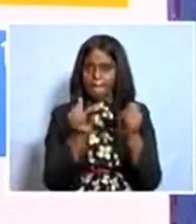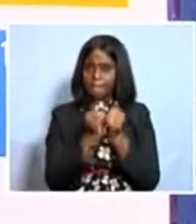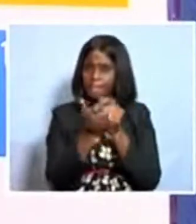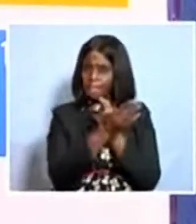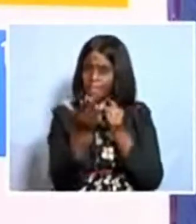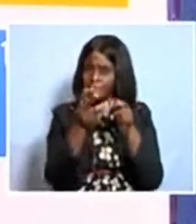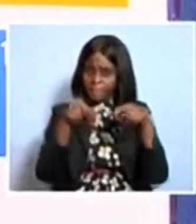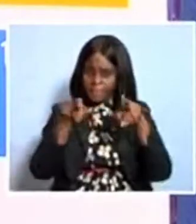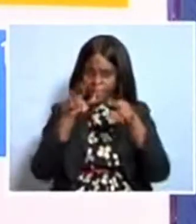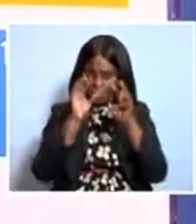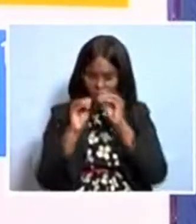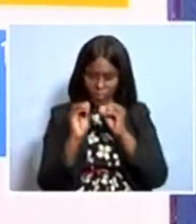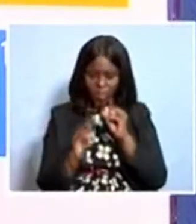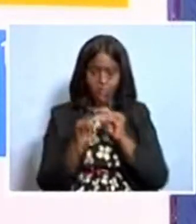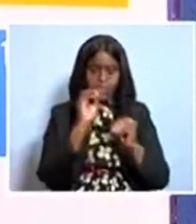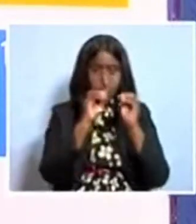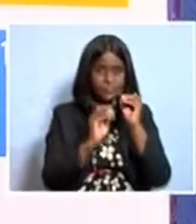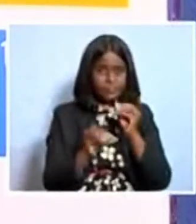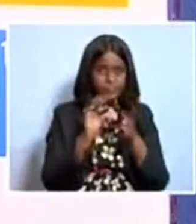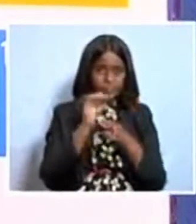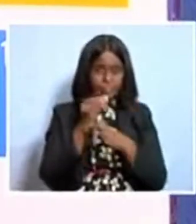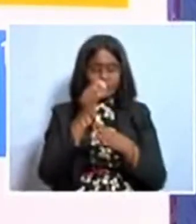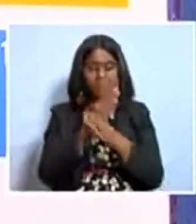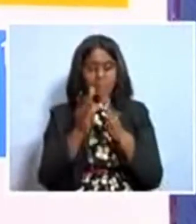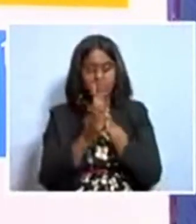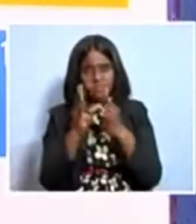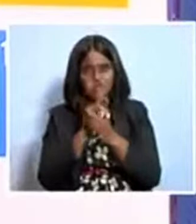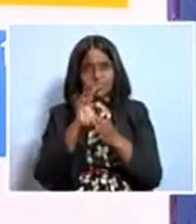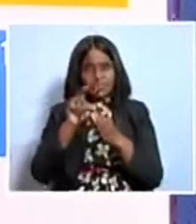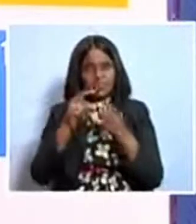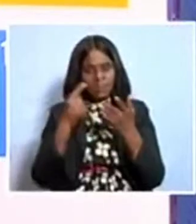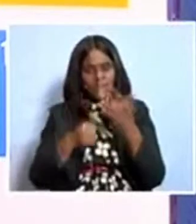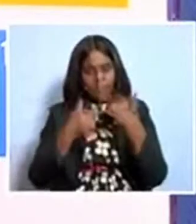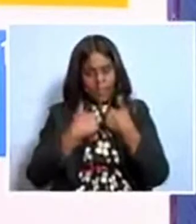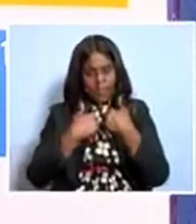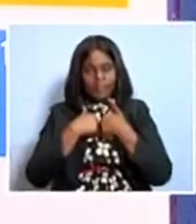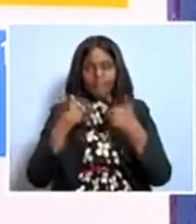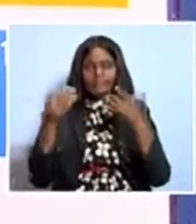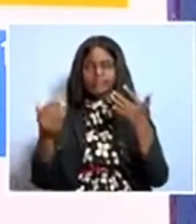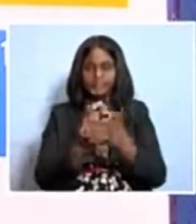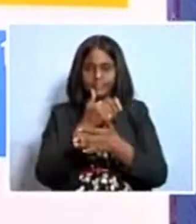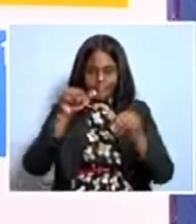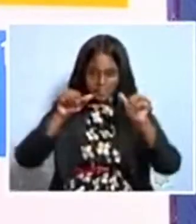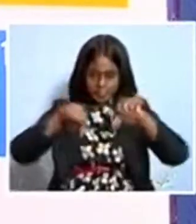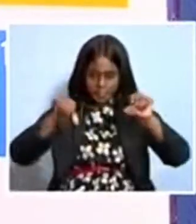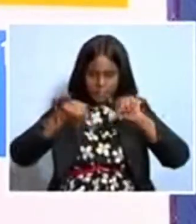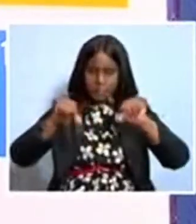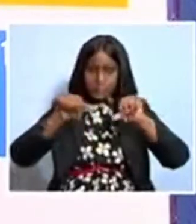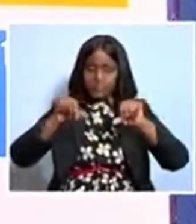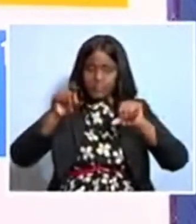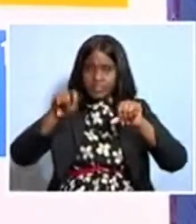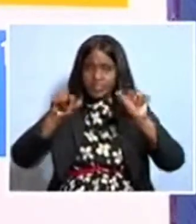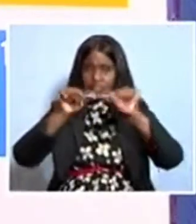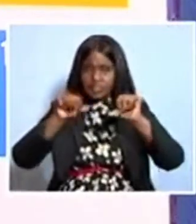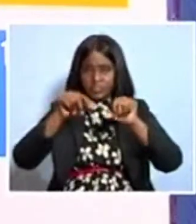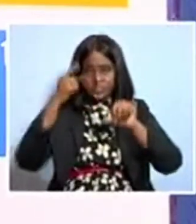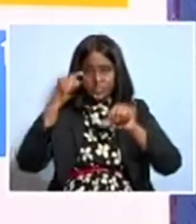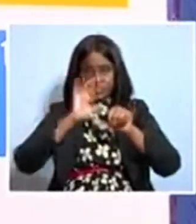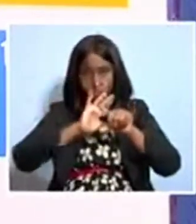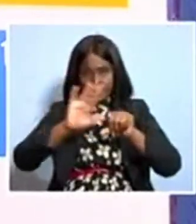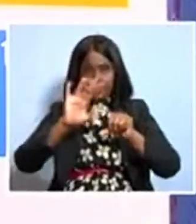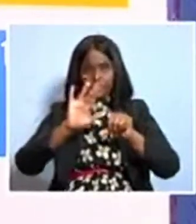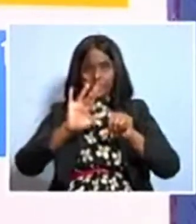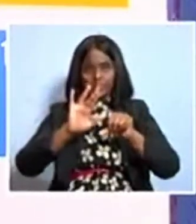road rehabilitation or road construction, there's need to carry an infrastructure need assessment for